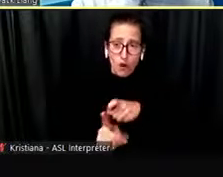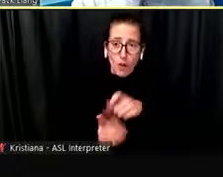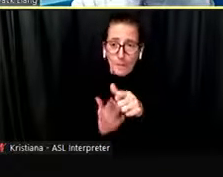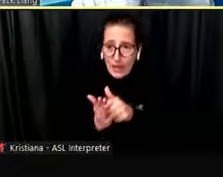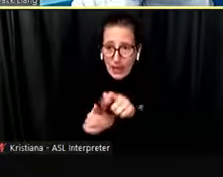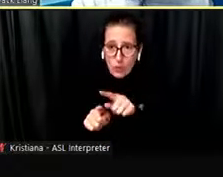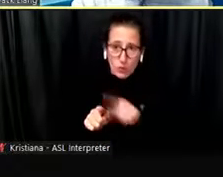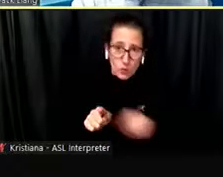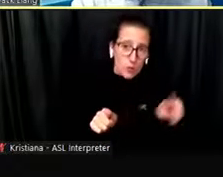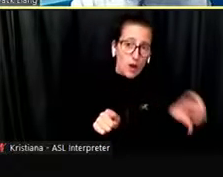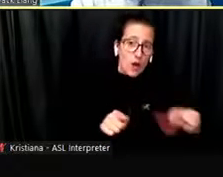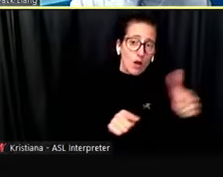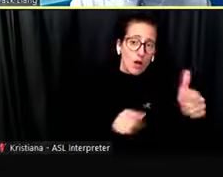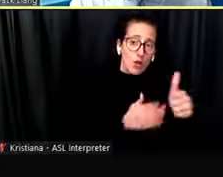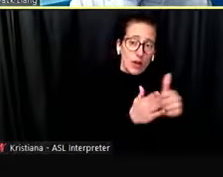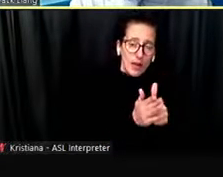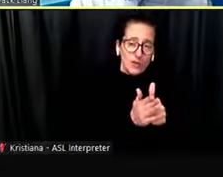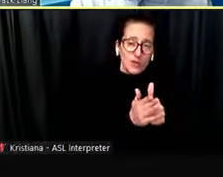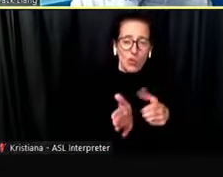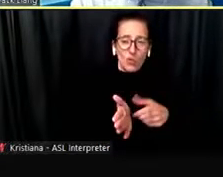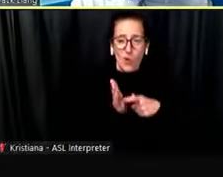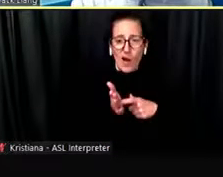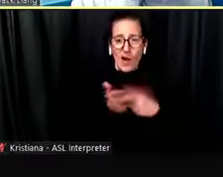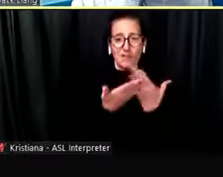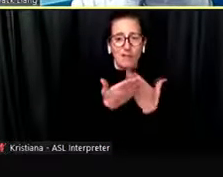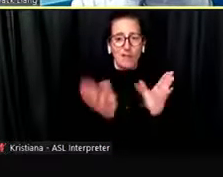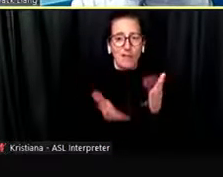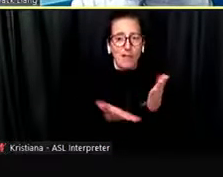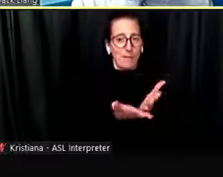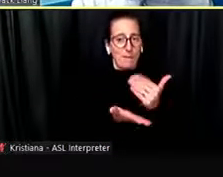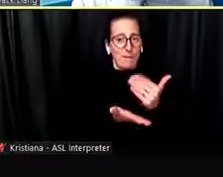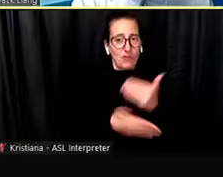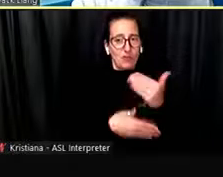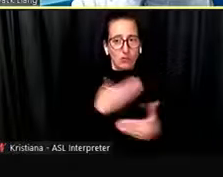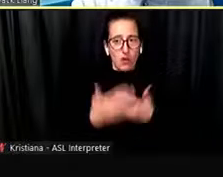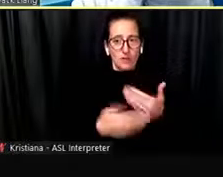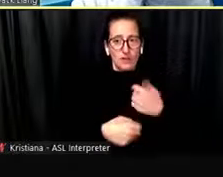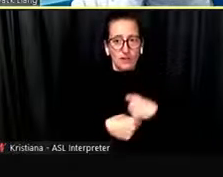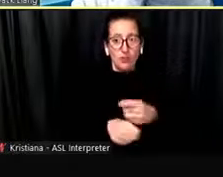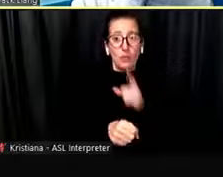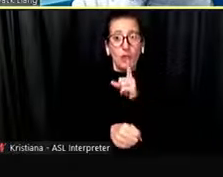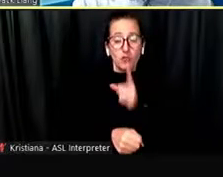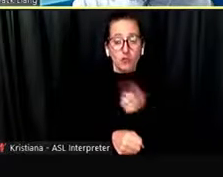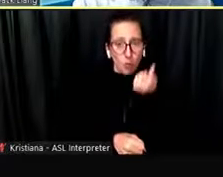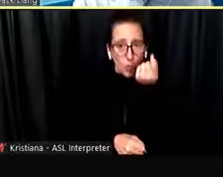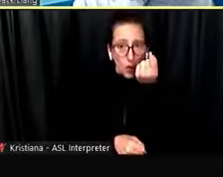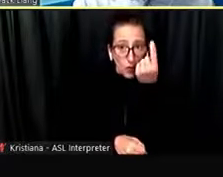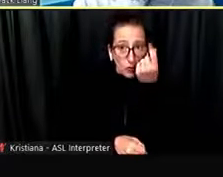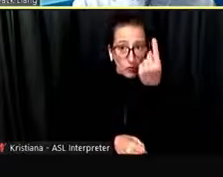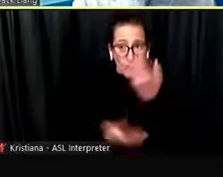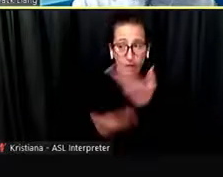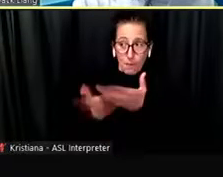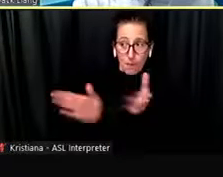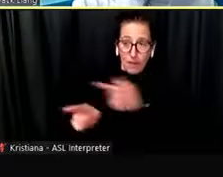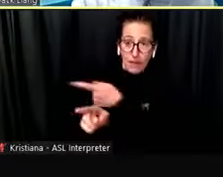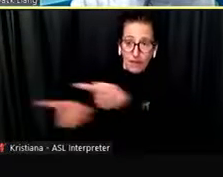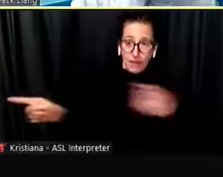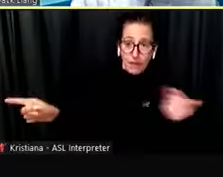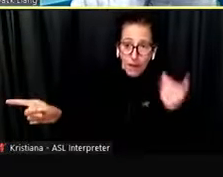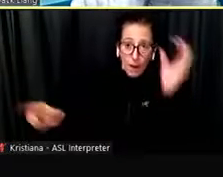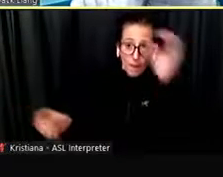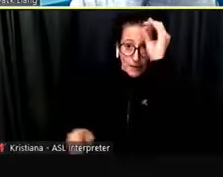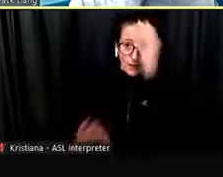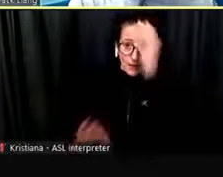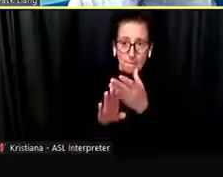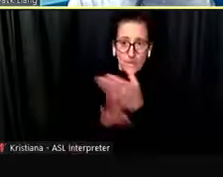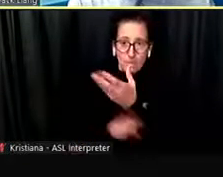public budgeting process that we have to go through, ensure that we have a public opinion to move things in between funds.